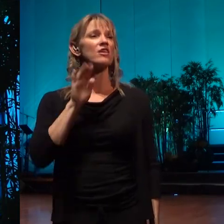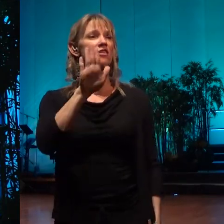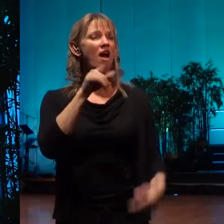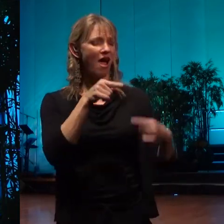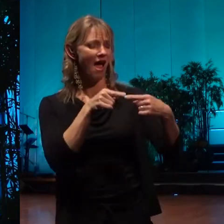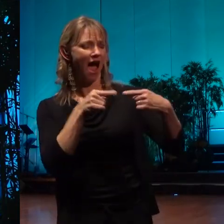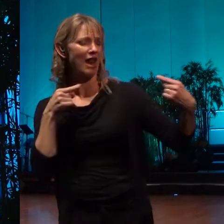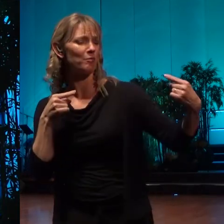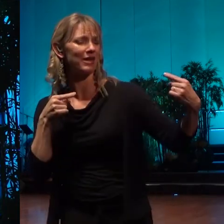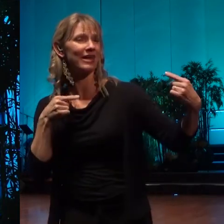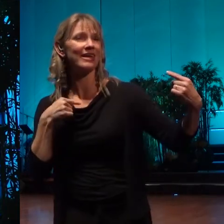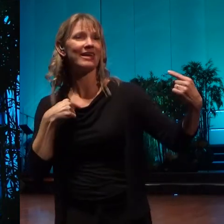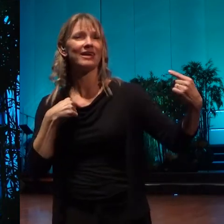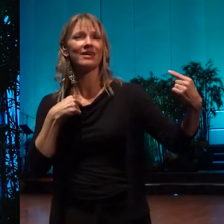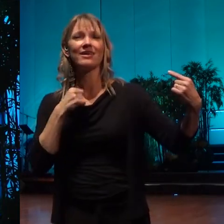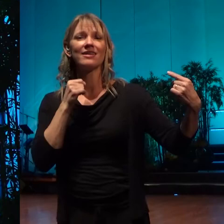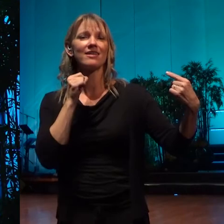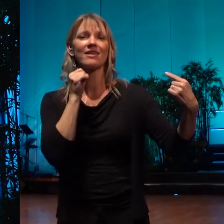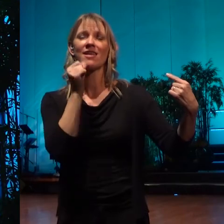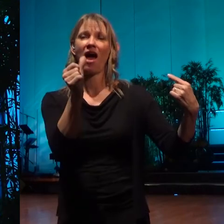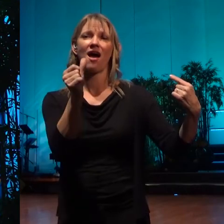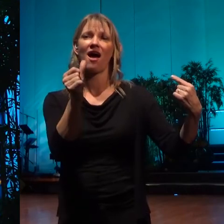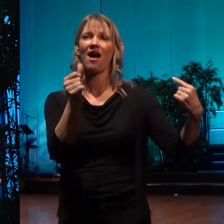I'm not your enemy.